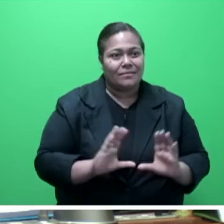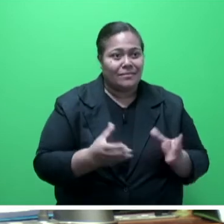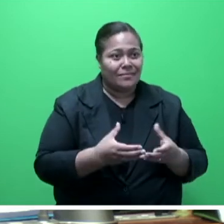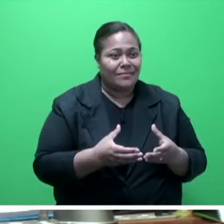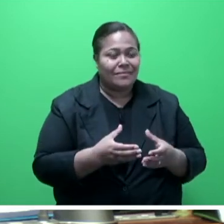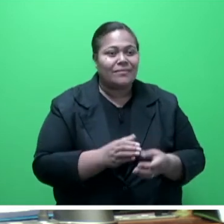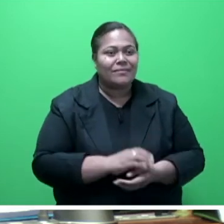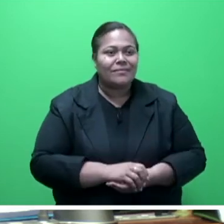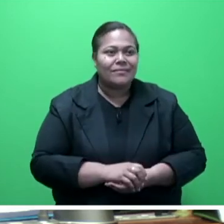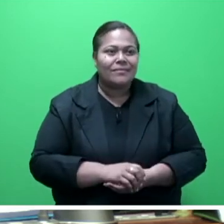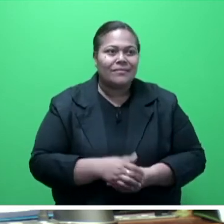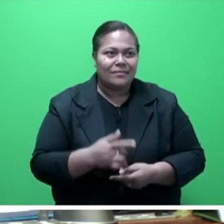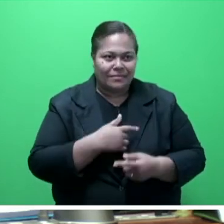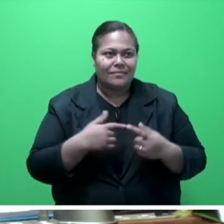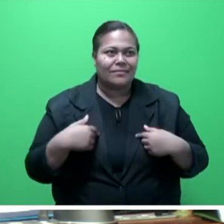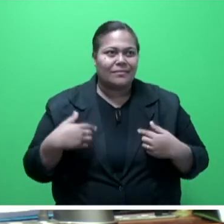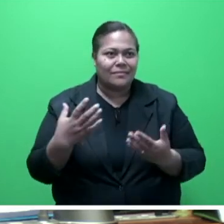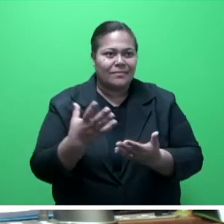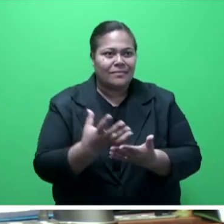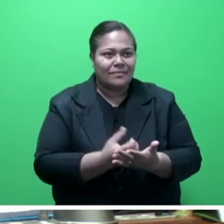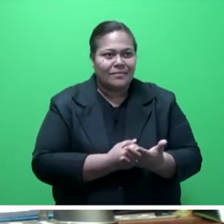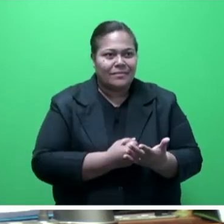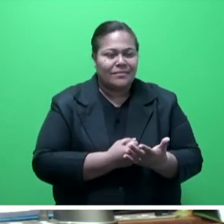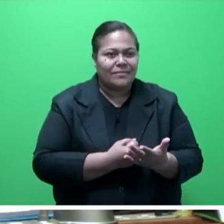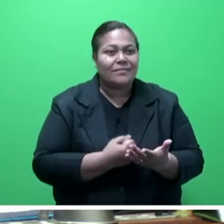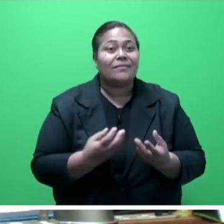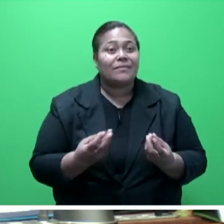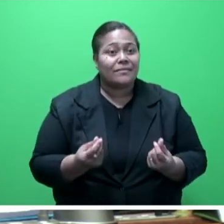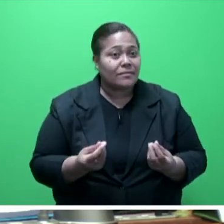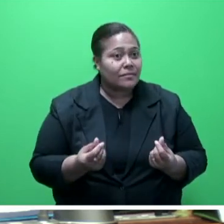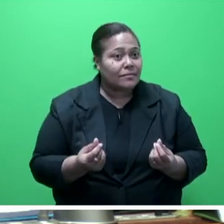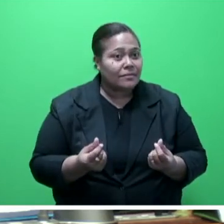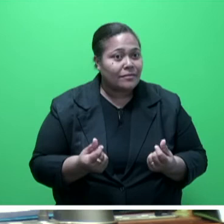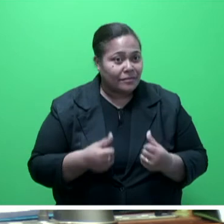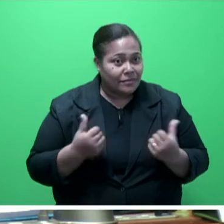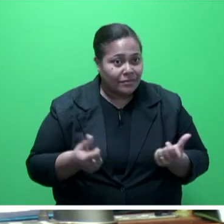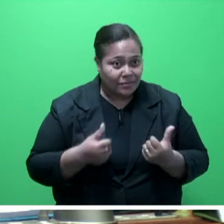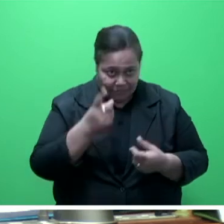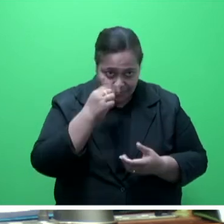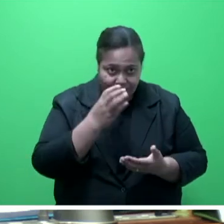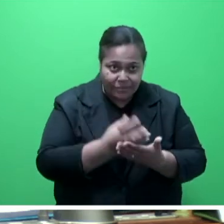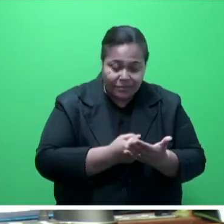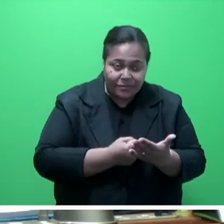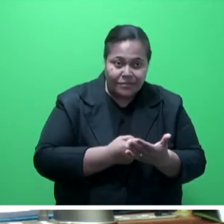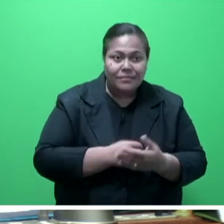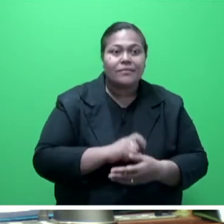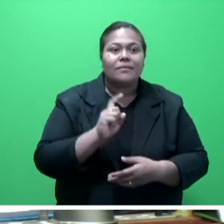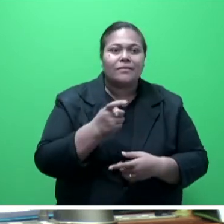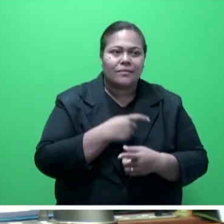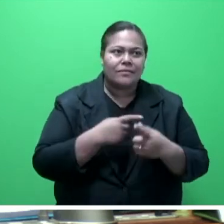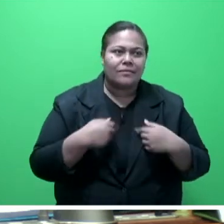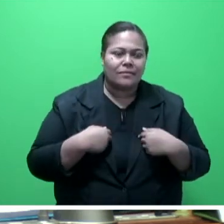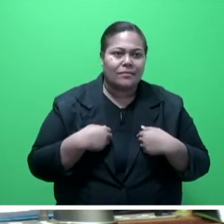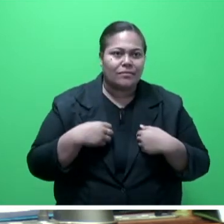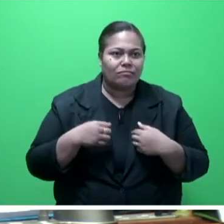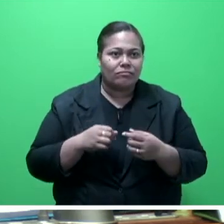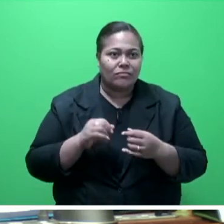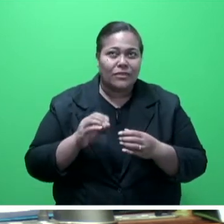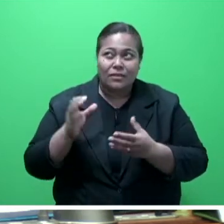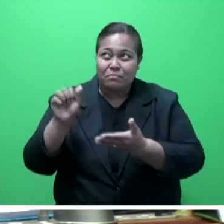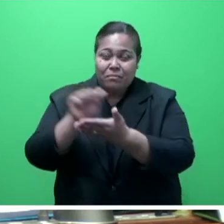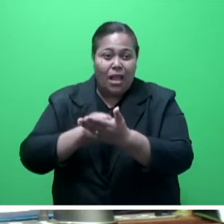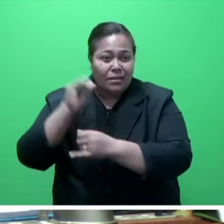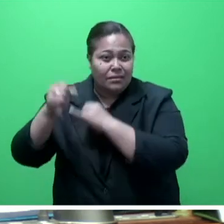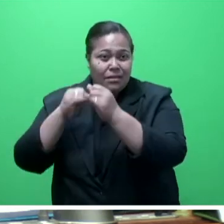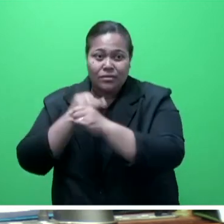be basically saving massive amount of money through basically import substitution. Our